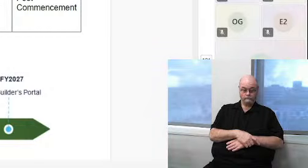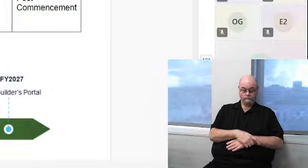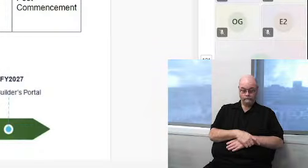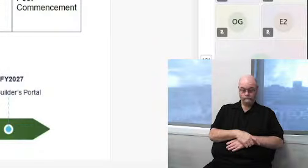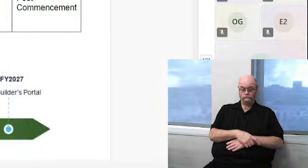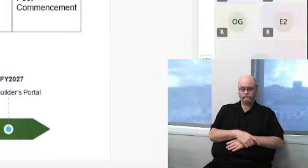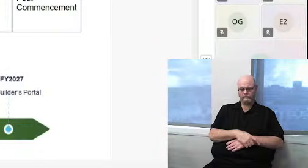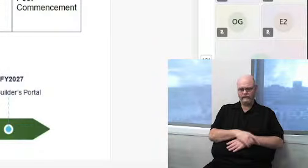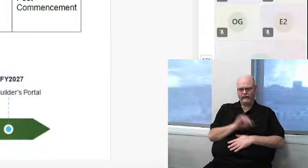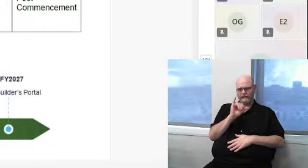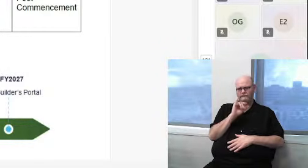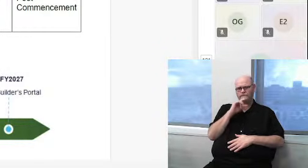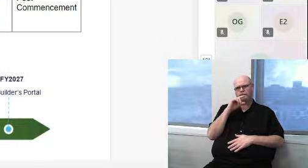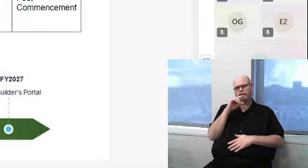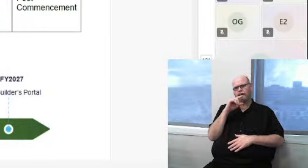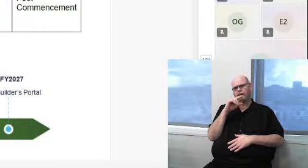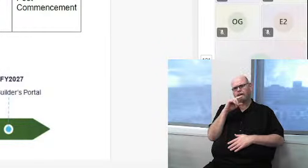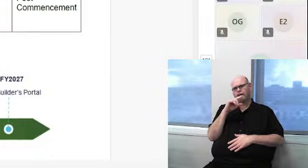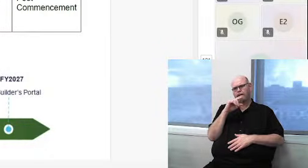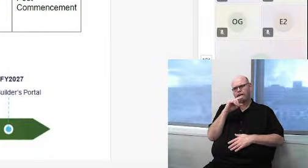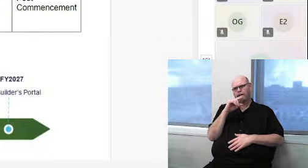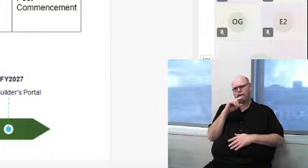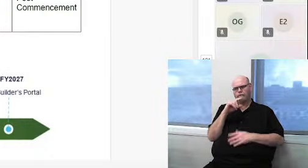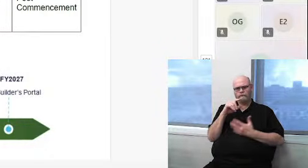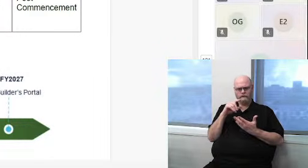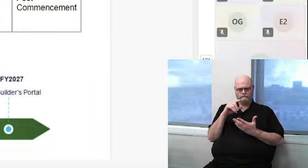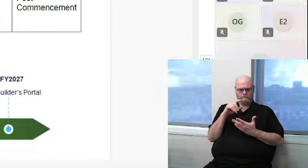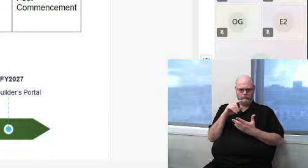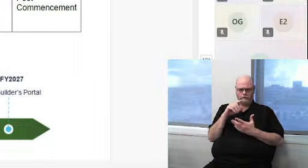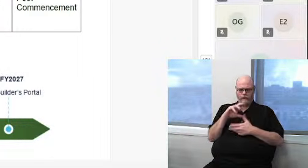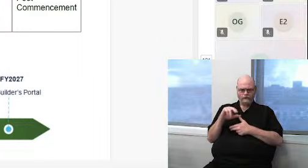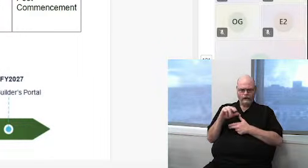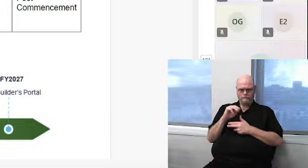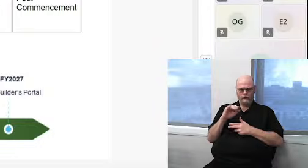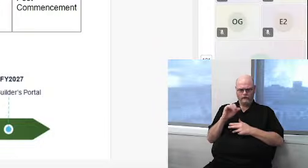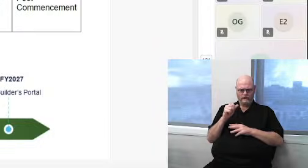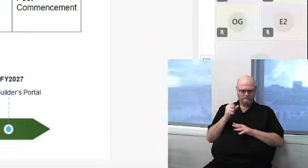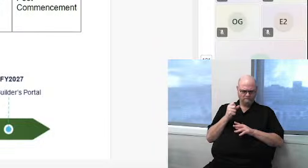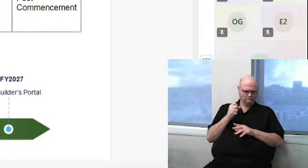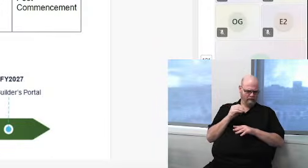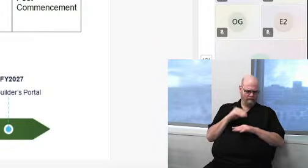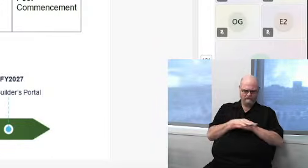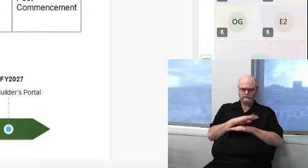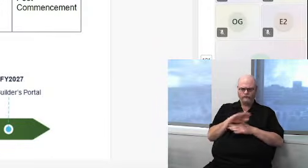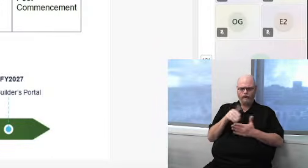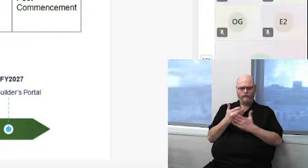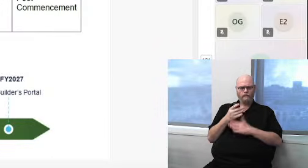Okay. As we discussed yesterday, Hurricane Maria affected the entire island of Puerto Rico, right?